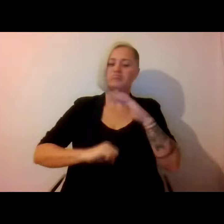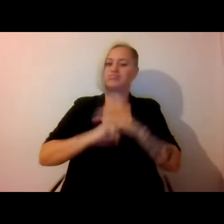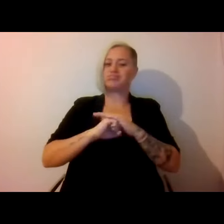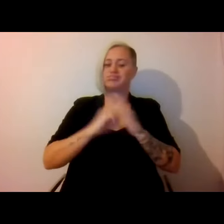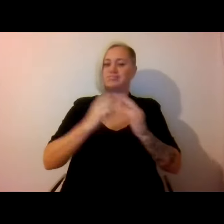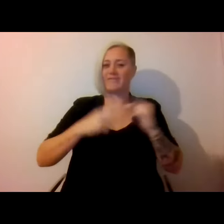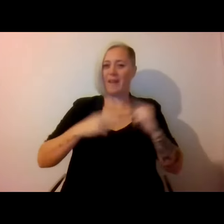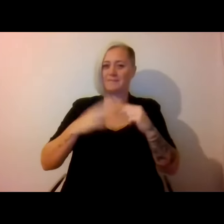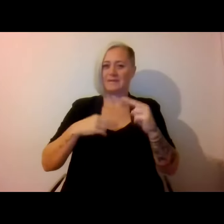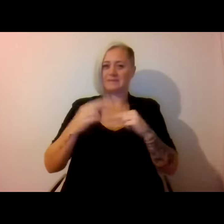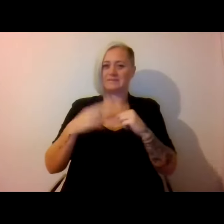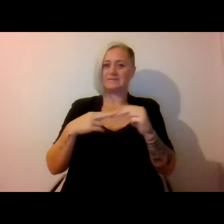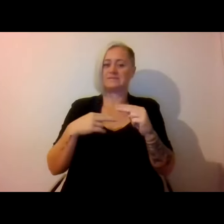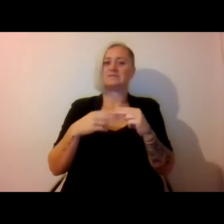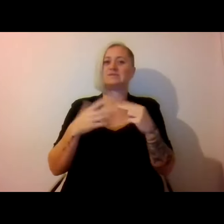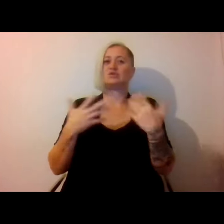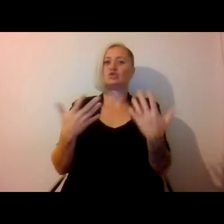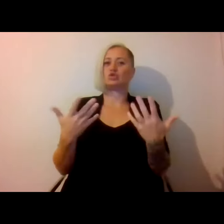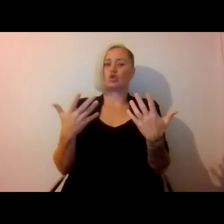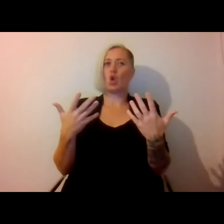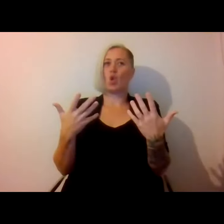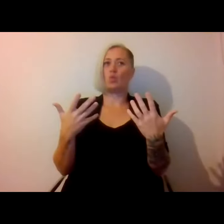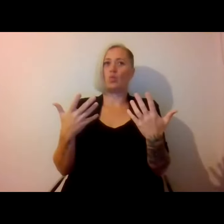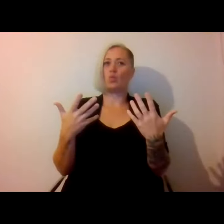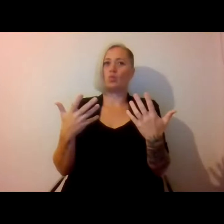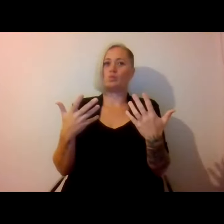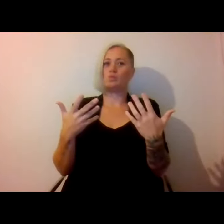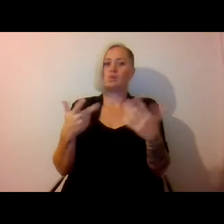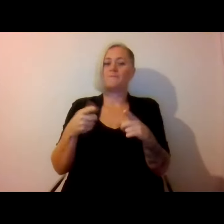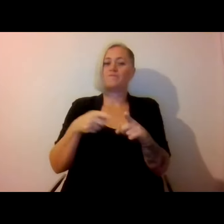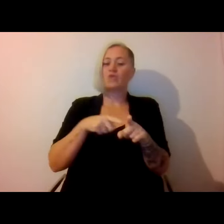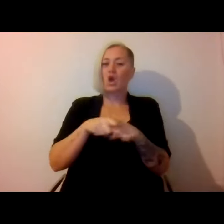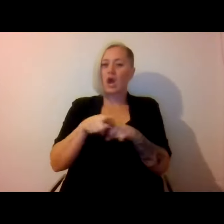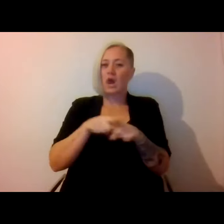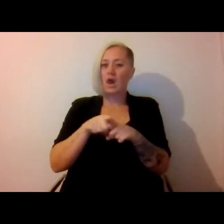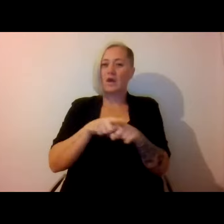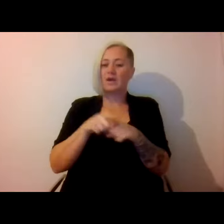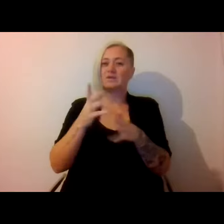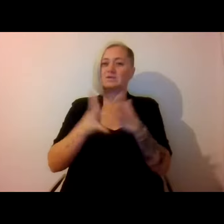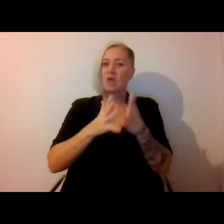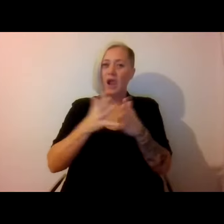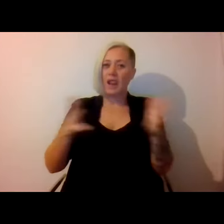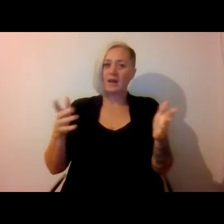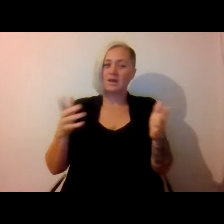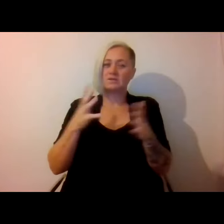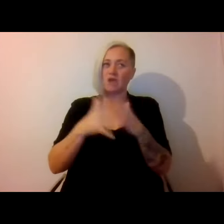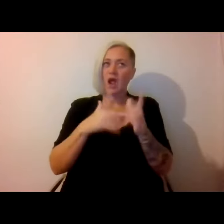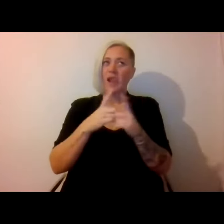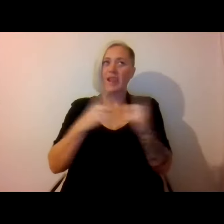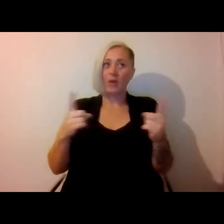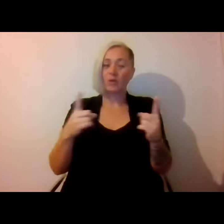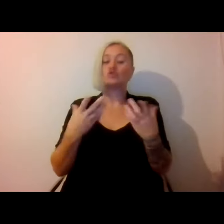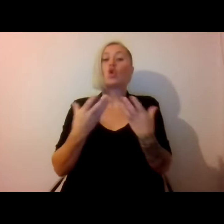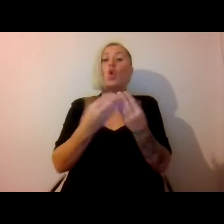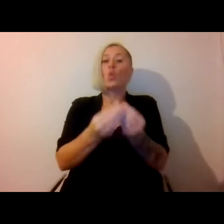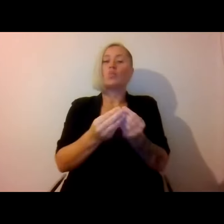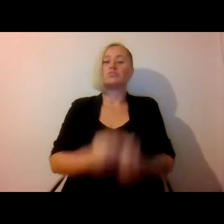So be sure to suggest learning sign language to go with other intervention options like cochlear